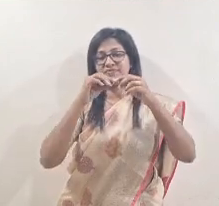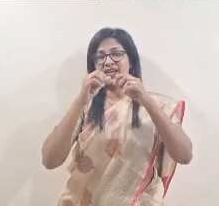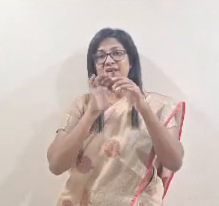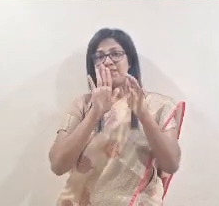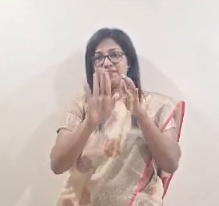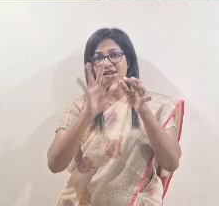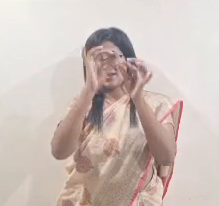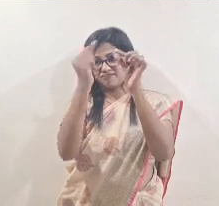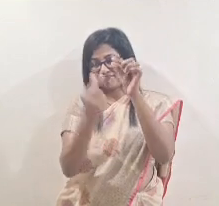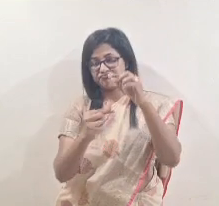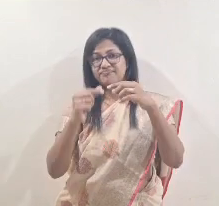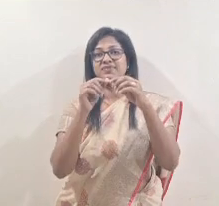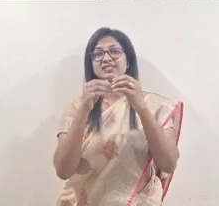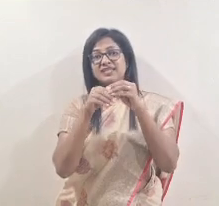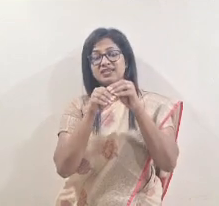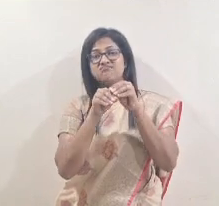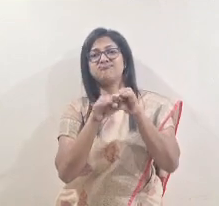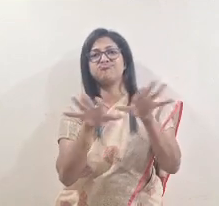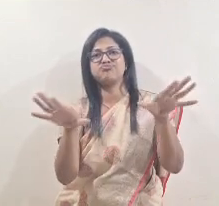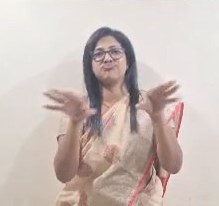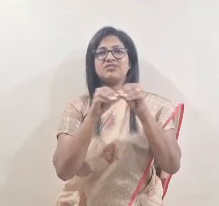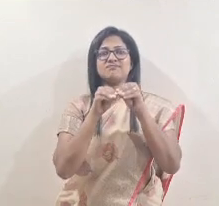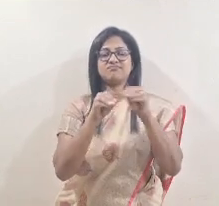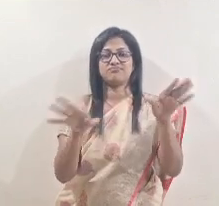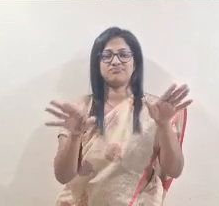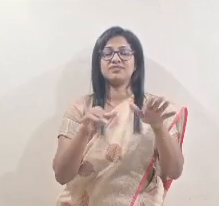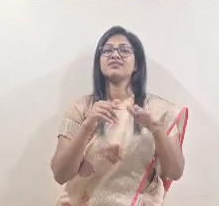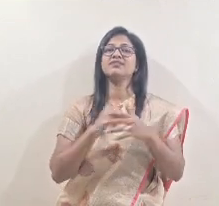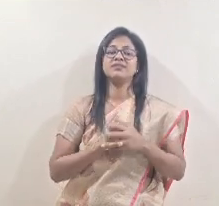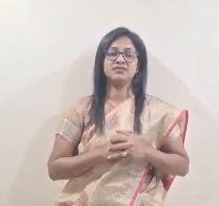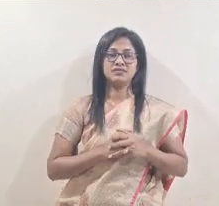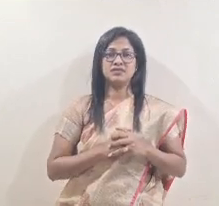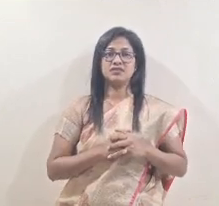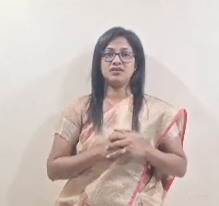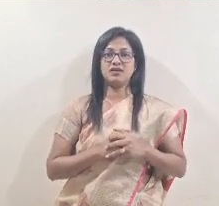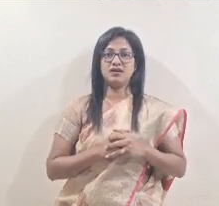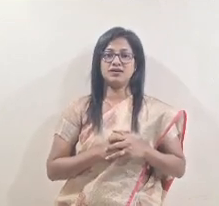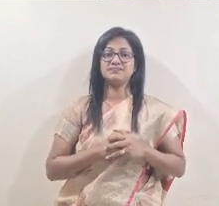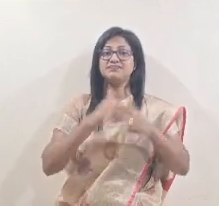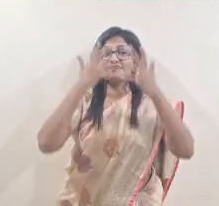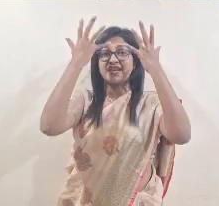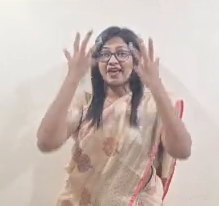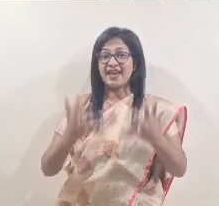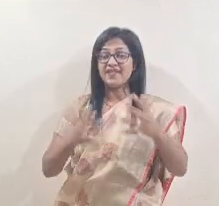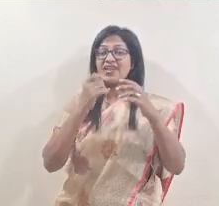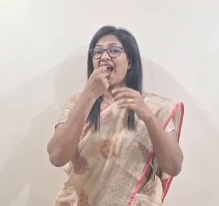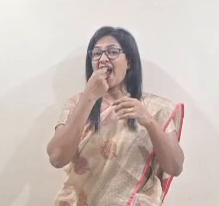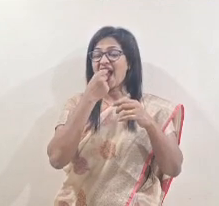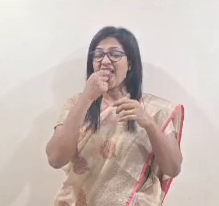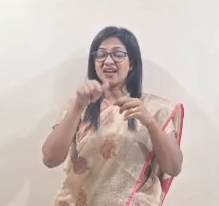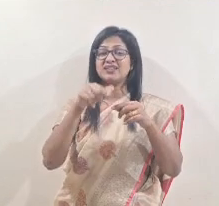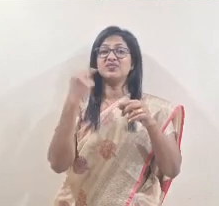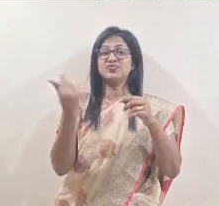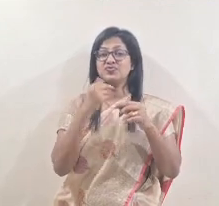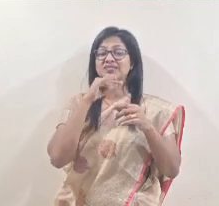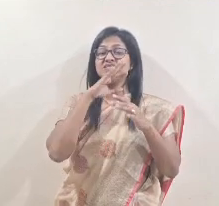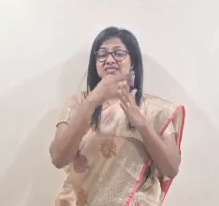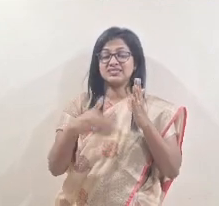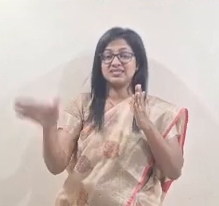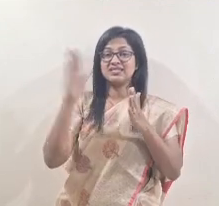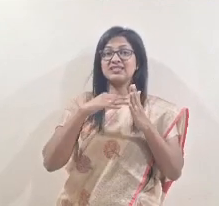pads, and the tire wear, the emissions due to wear of tire. And the heavy metals which are being emitted are